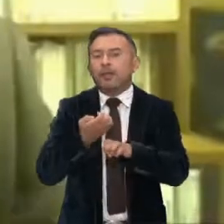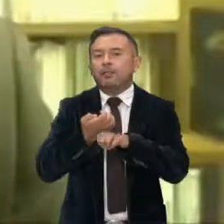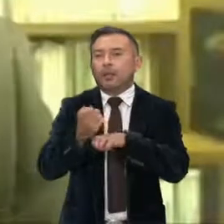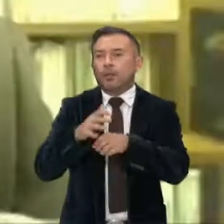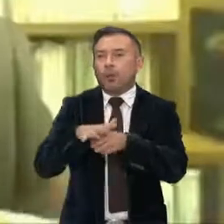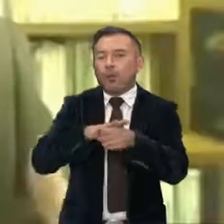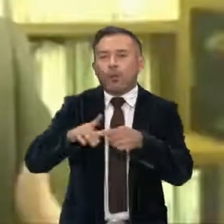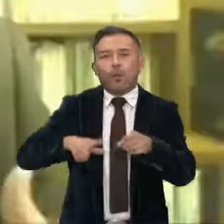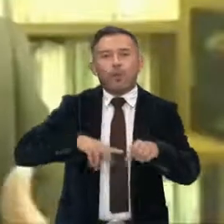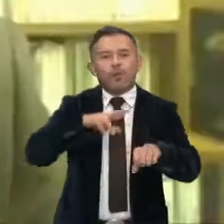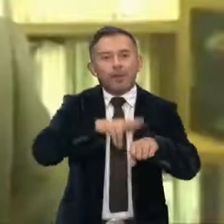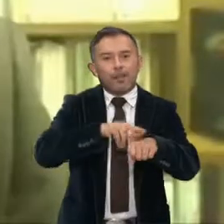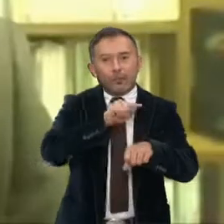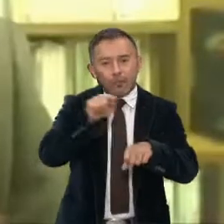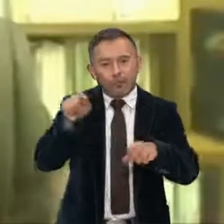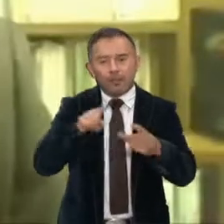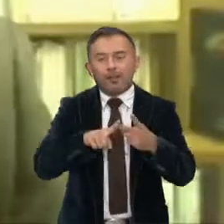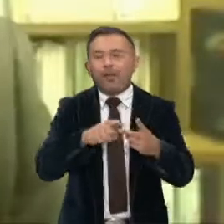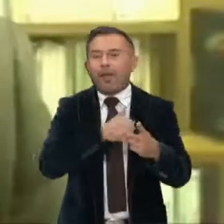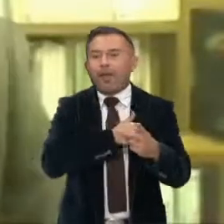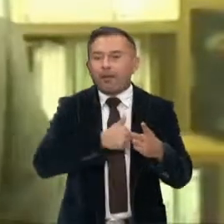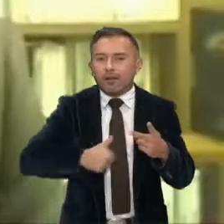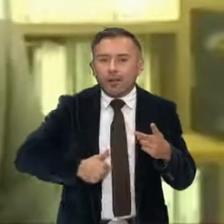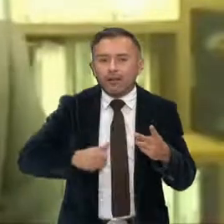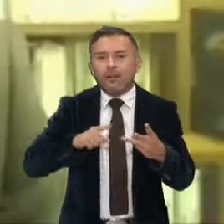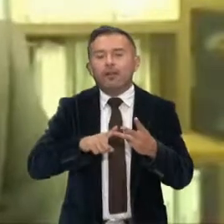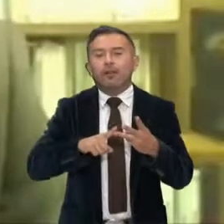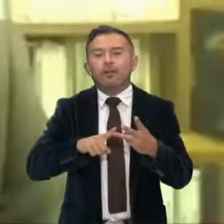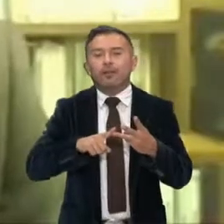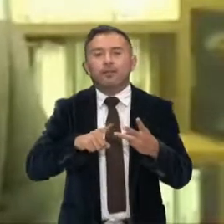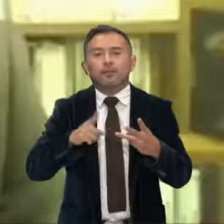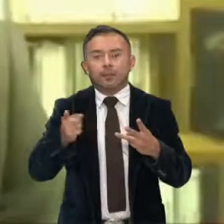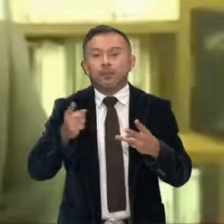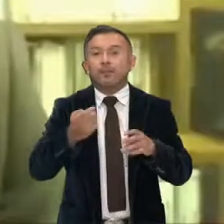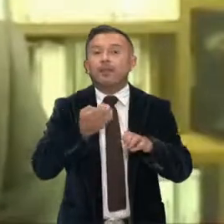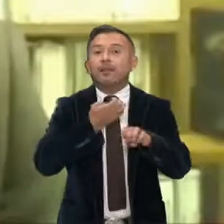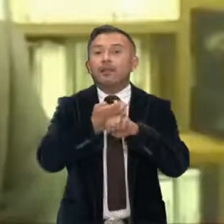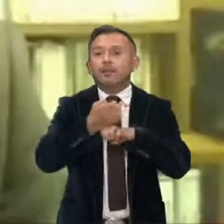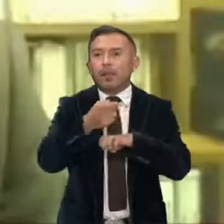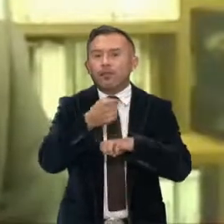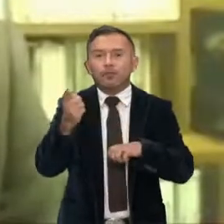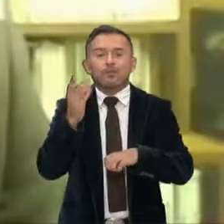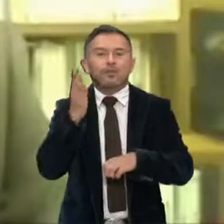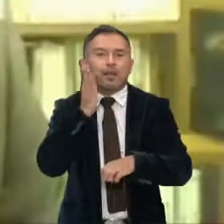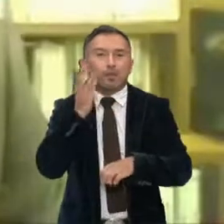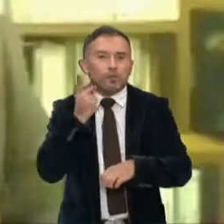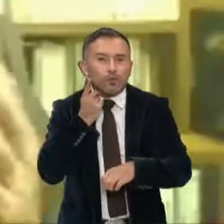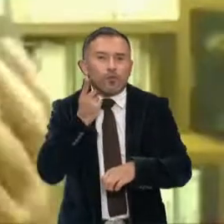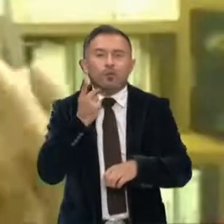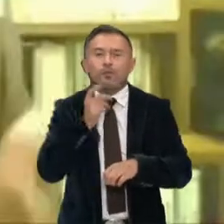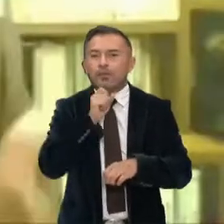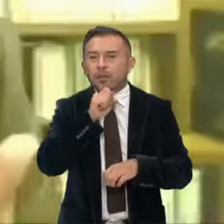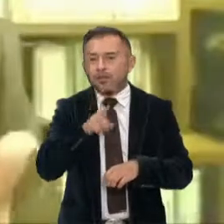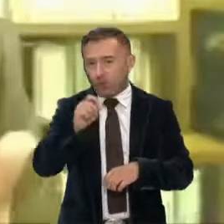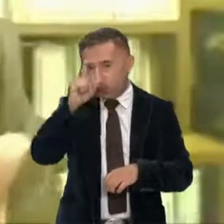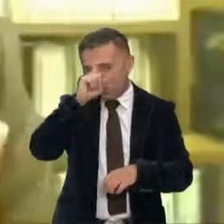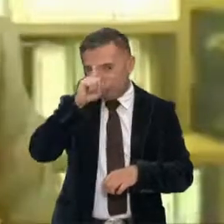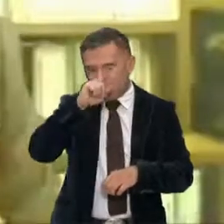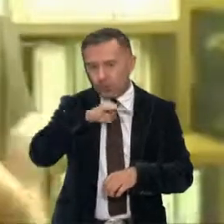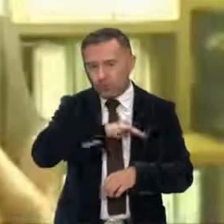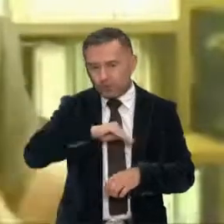elect all the local authorities, the governors, the mayors, and also